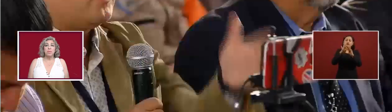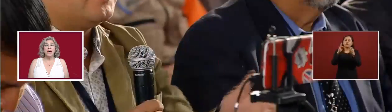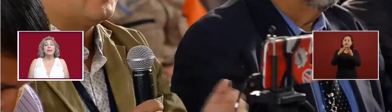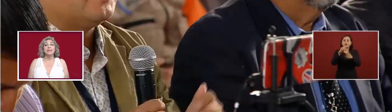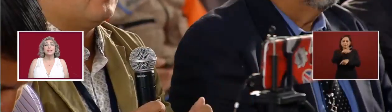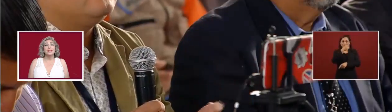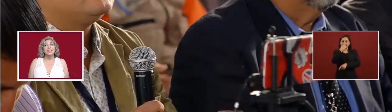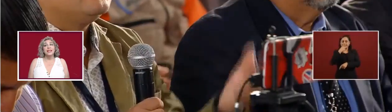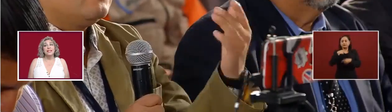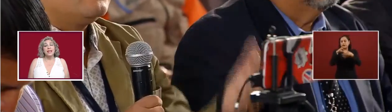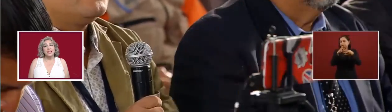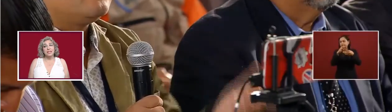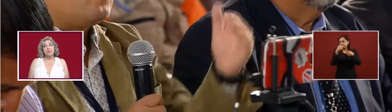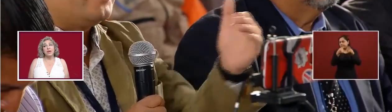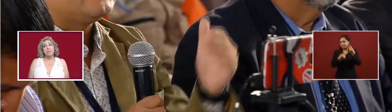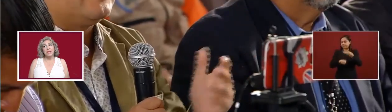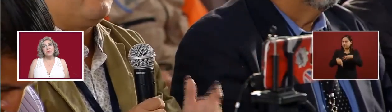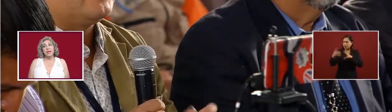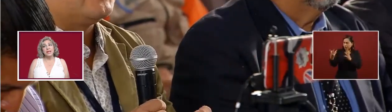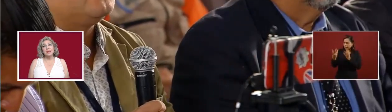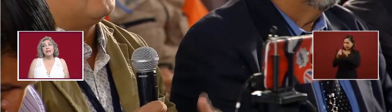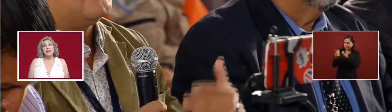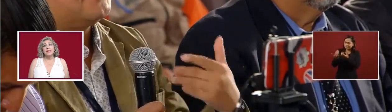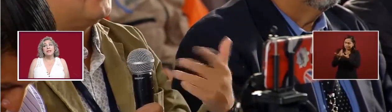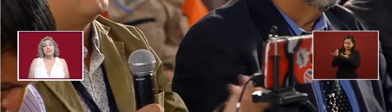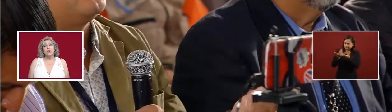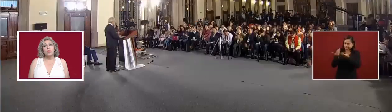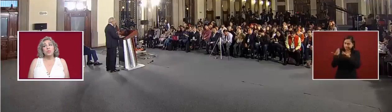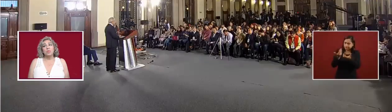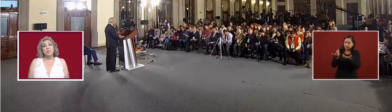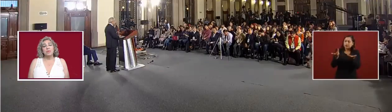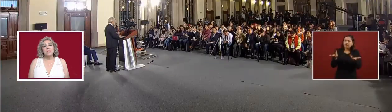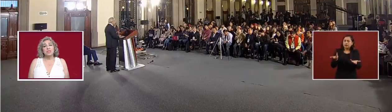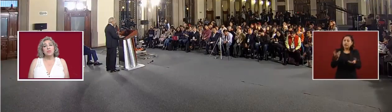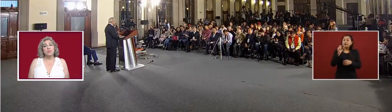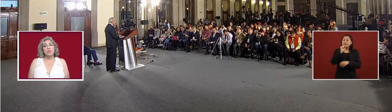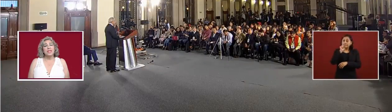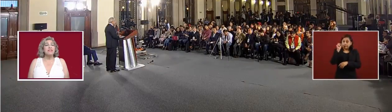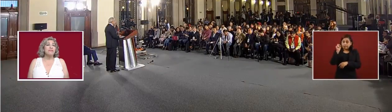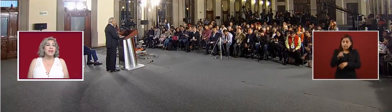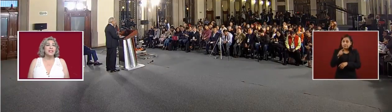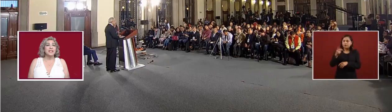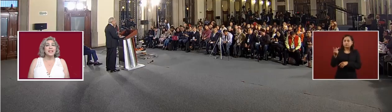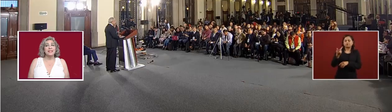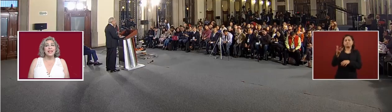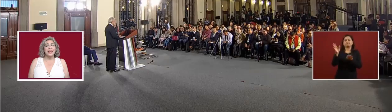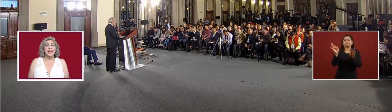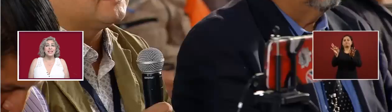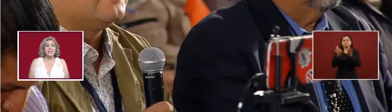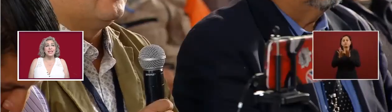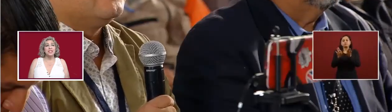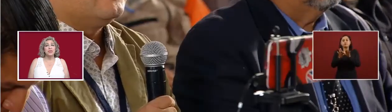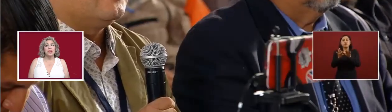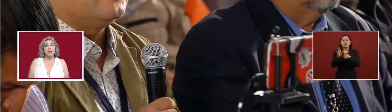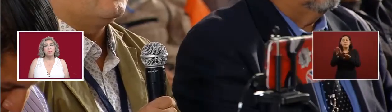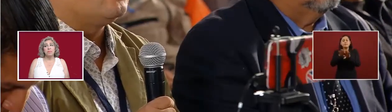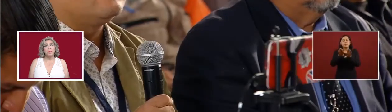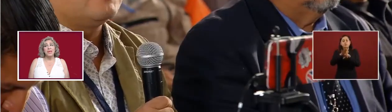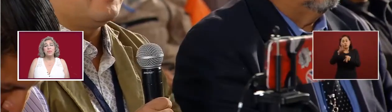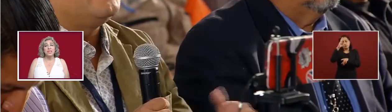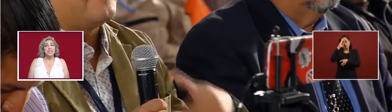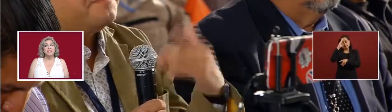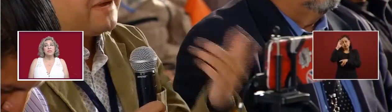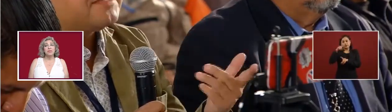this model that has already been written. so, so the effecting that it has done to the